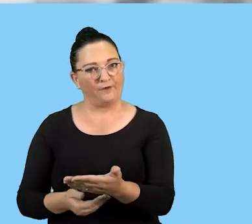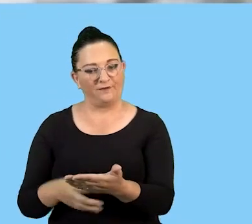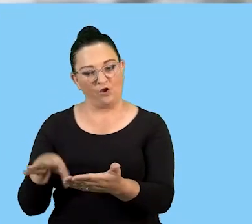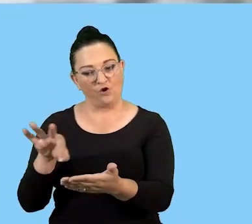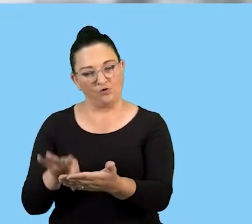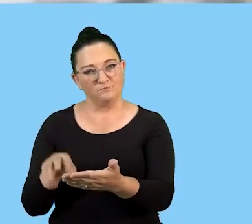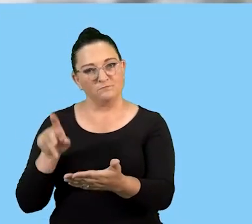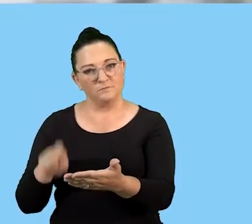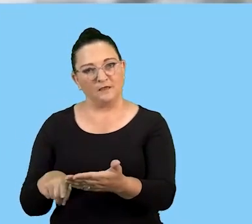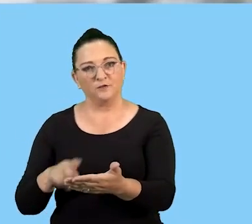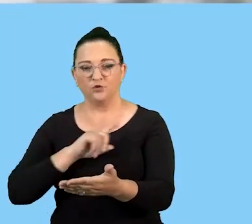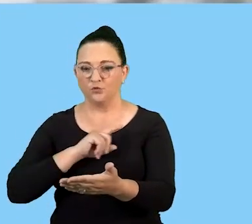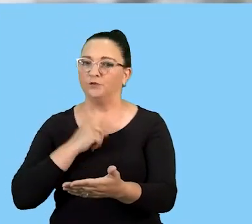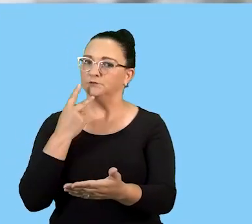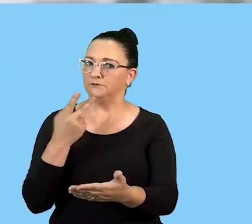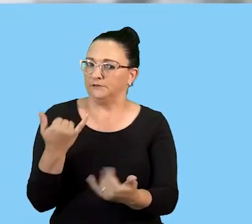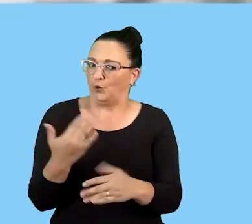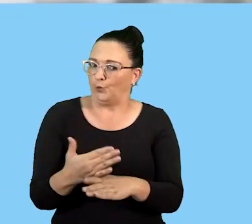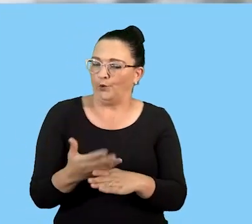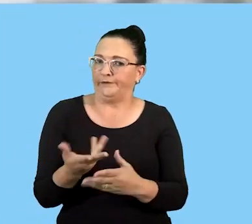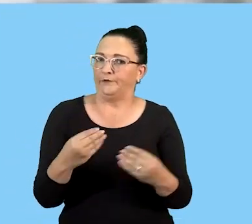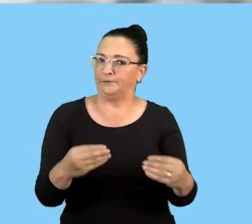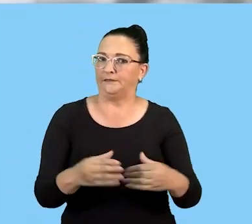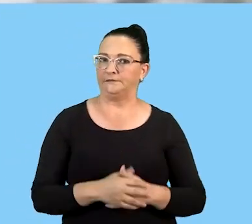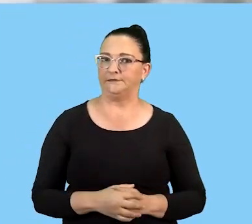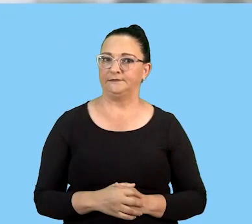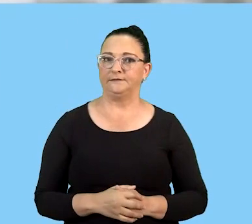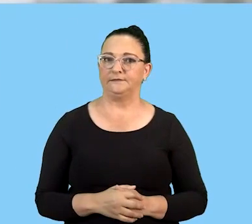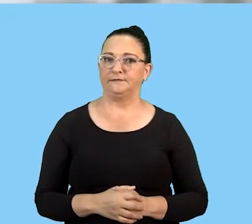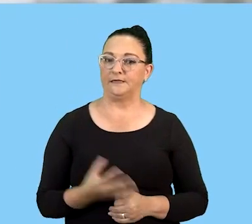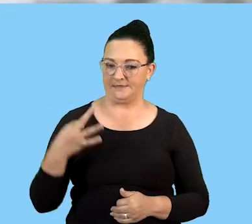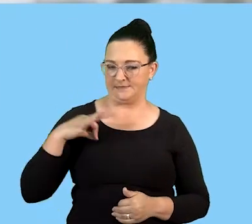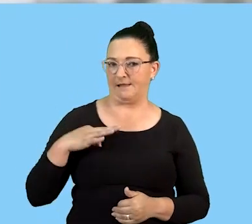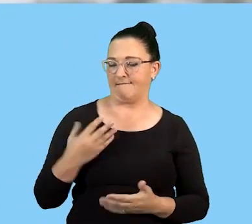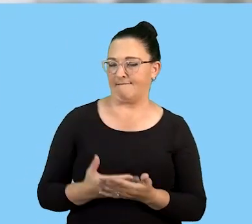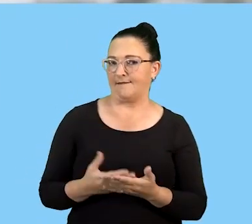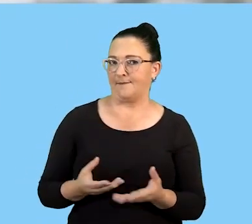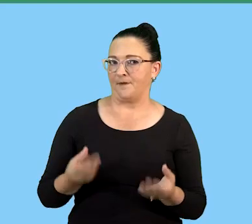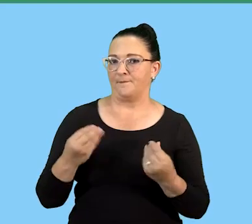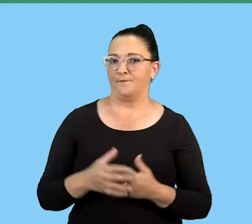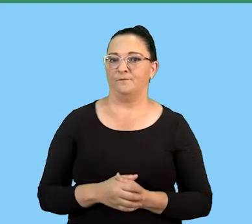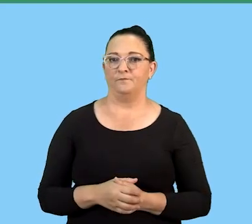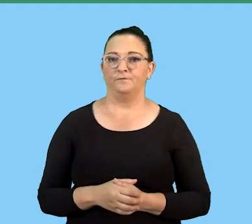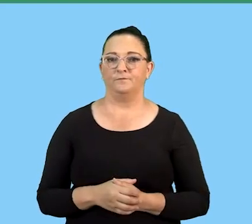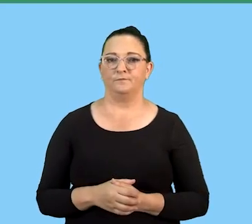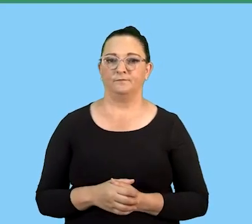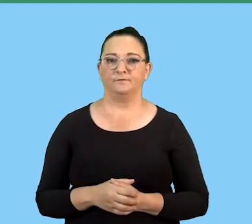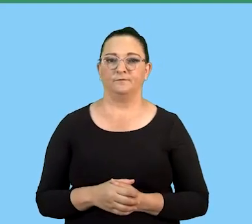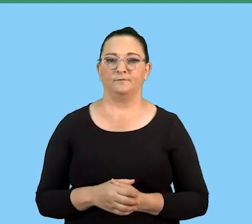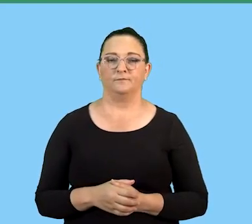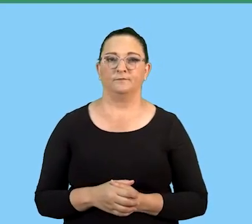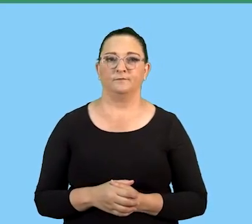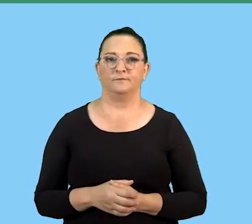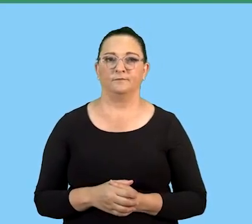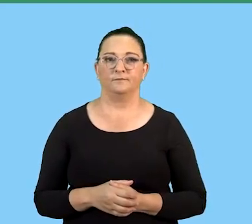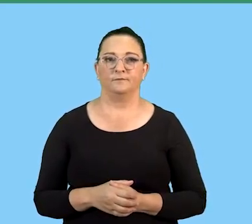acknowledges that you are now an employee in that particular business and you are entitled to salary. It is